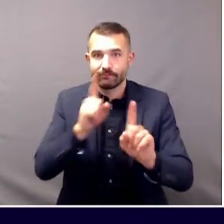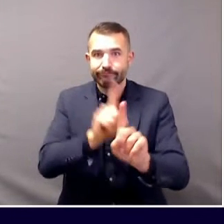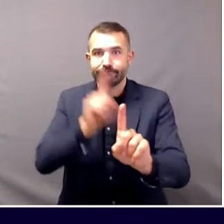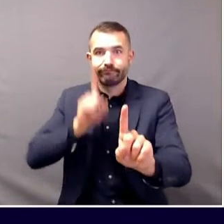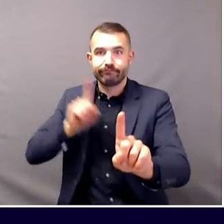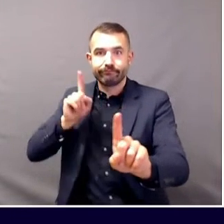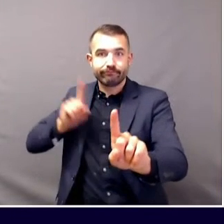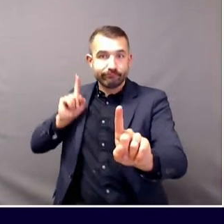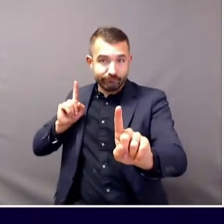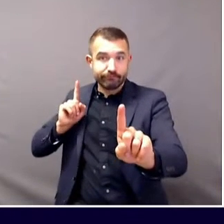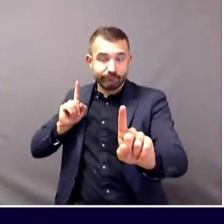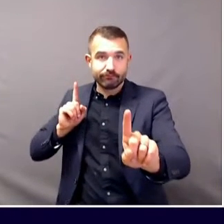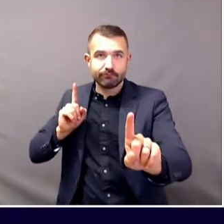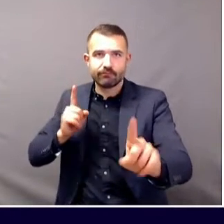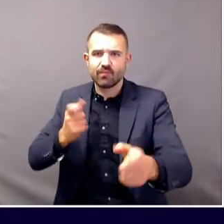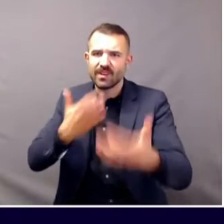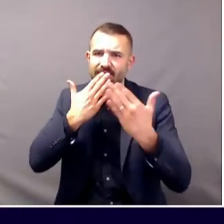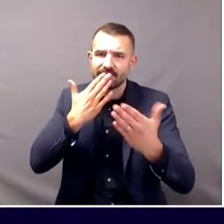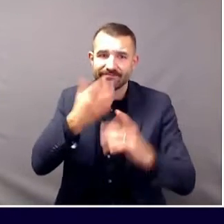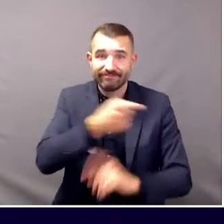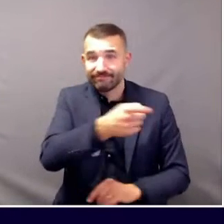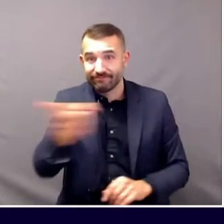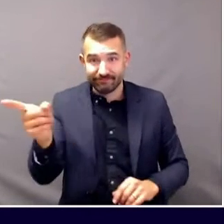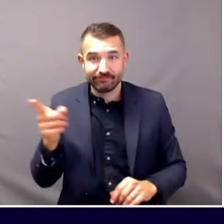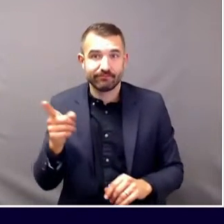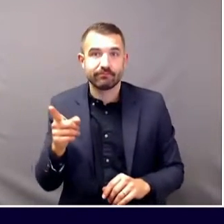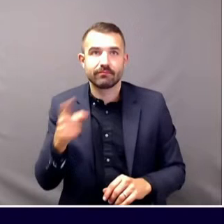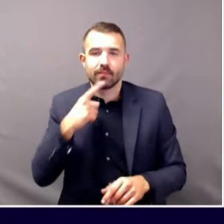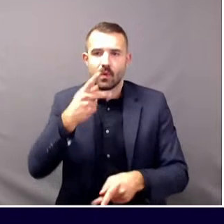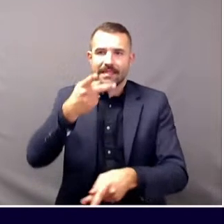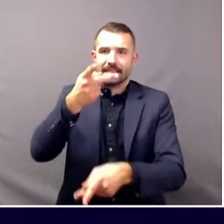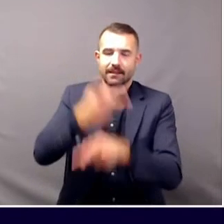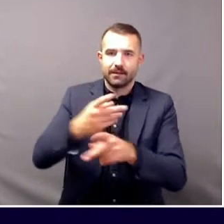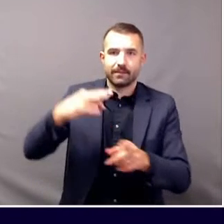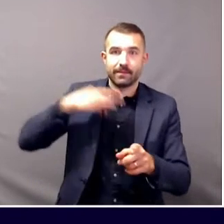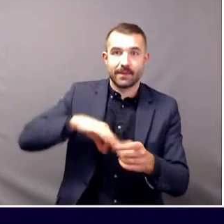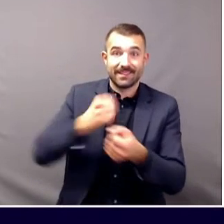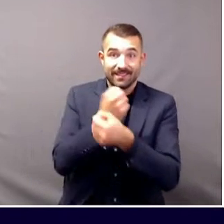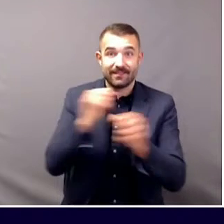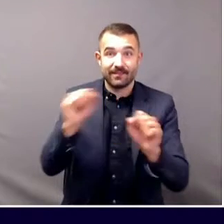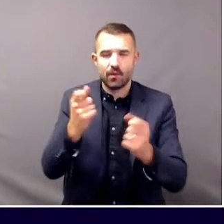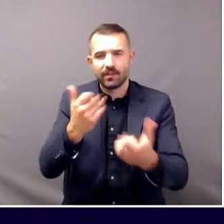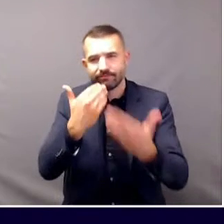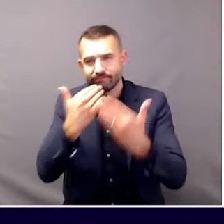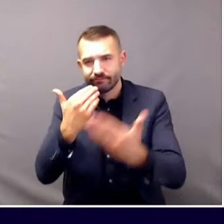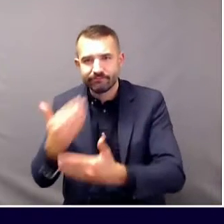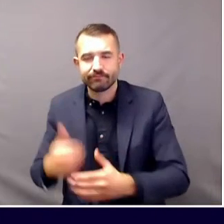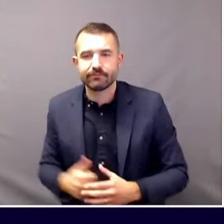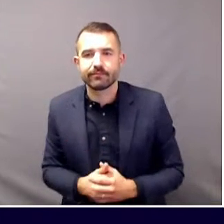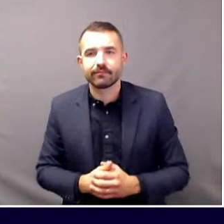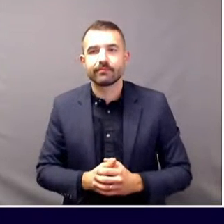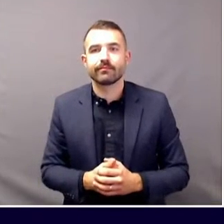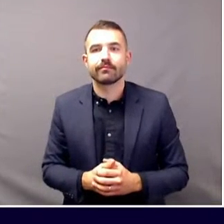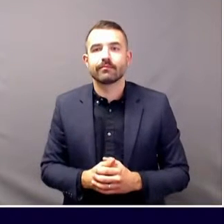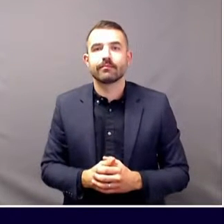people who have been helping keep Maine safe. With respect to people's right to express their views, some